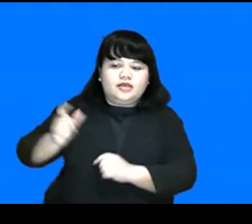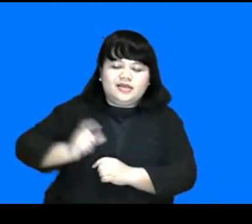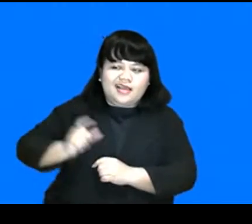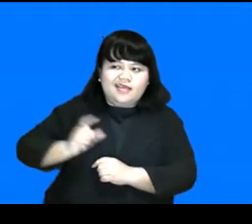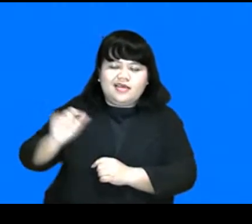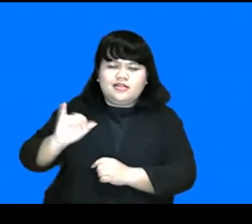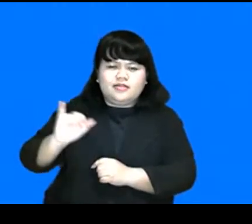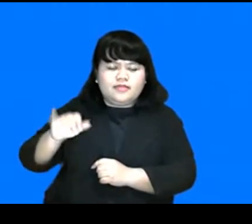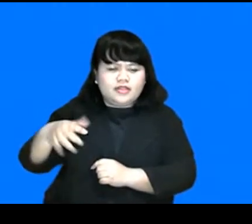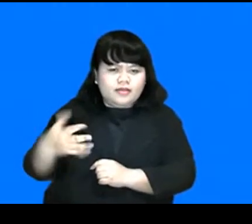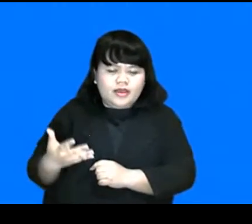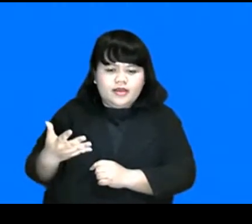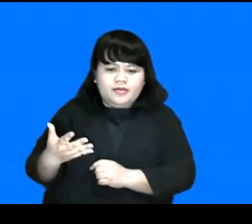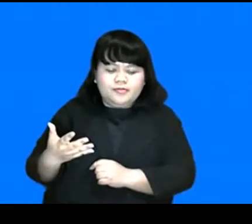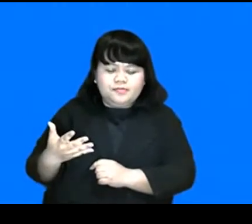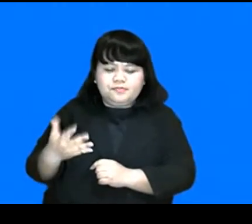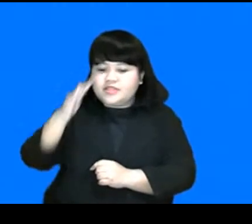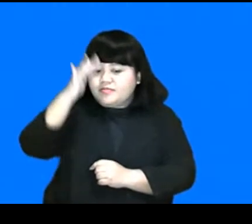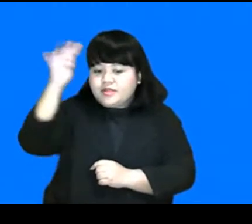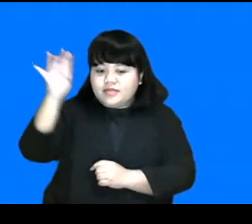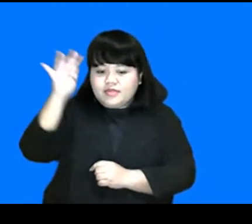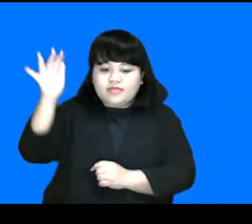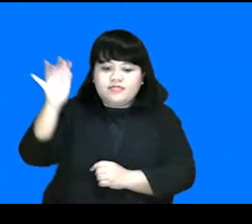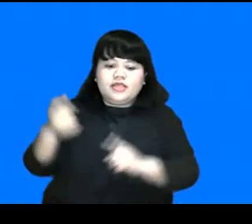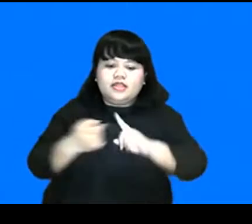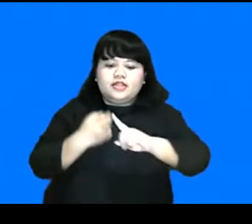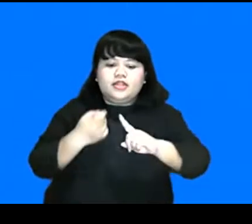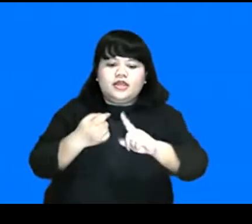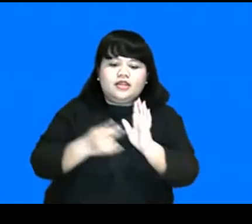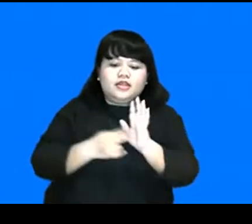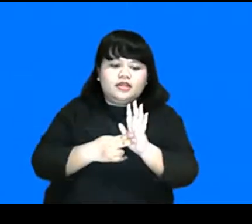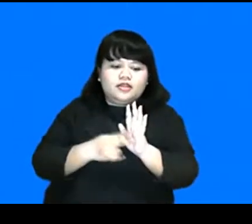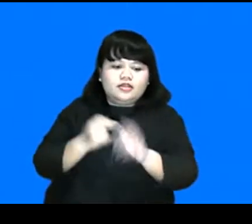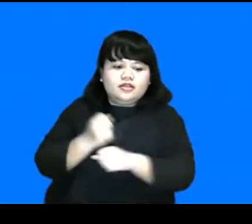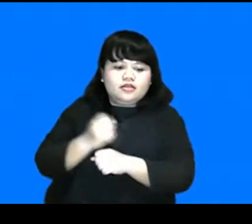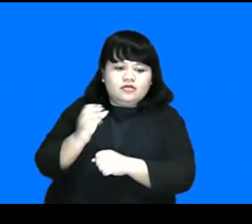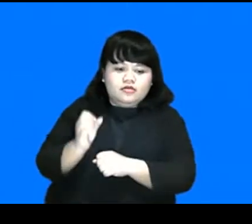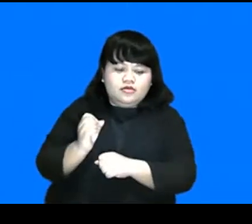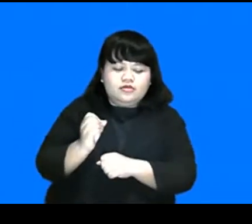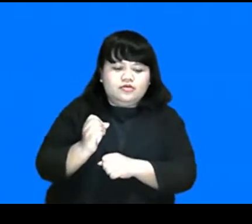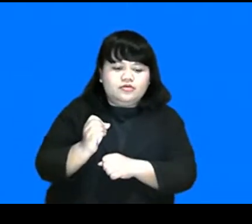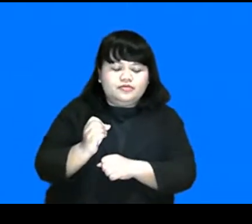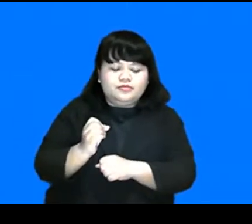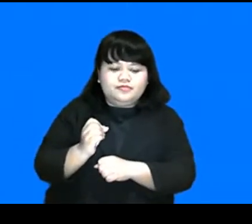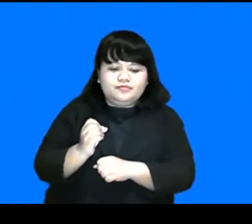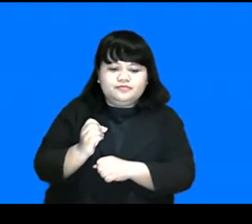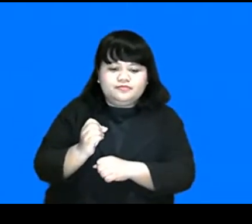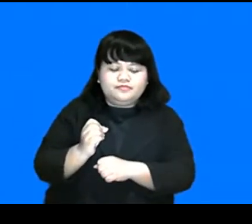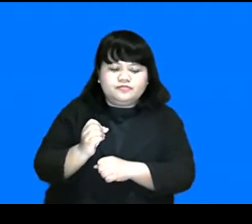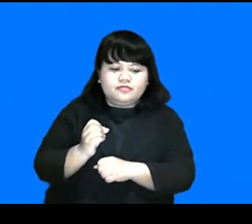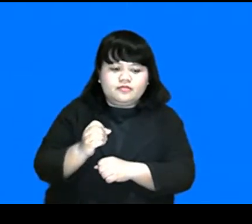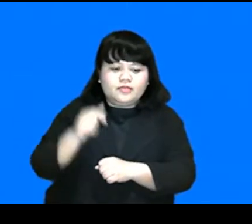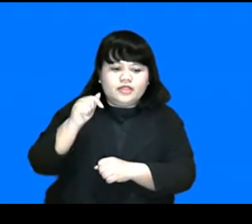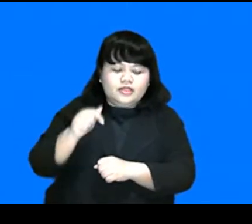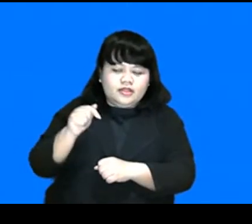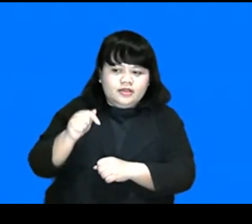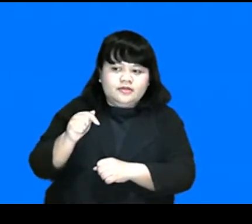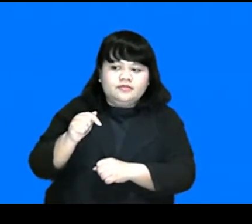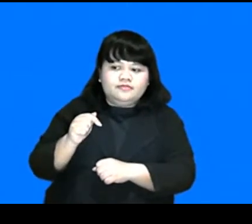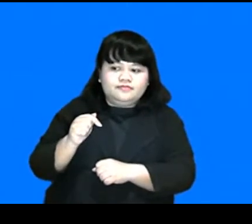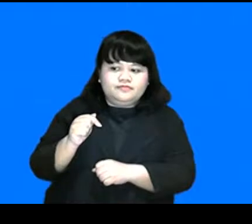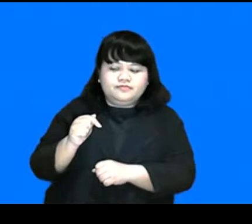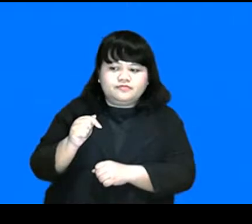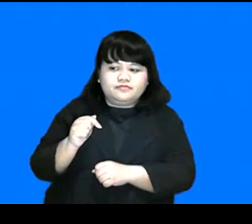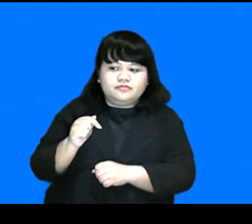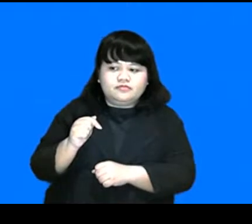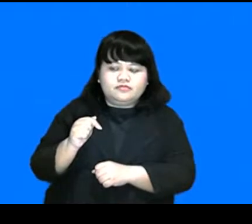NGO, civil society. But I think at this conjuncture, is not that far. It's really something that have a real